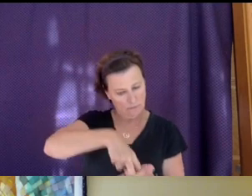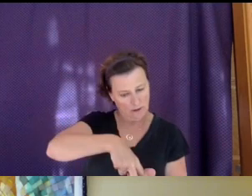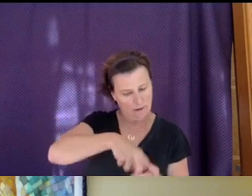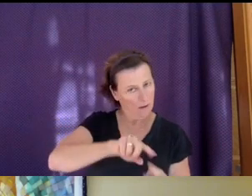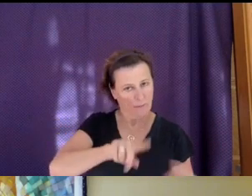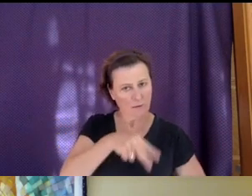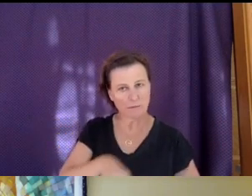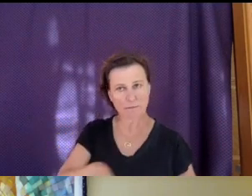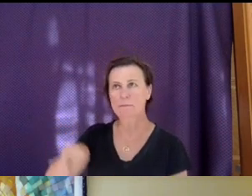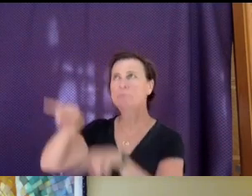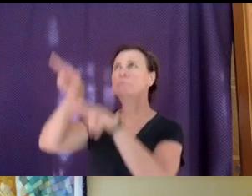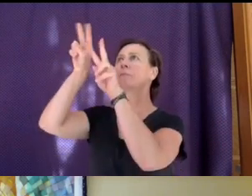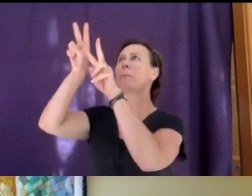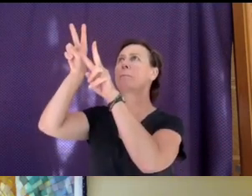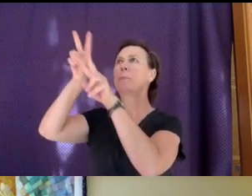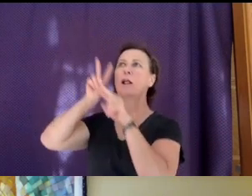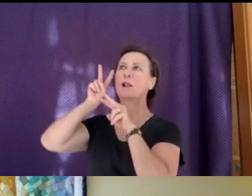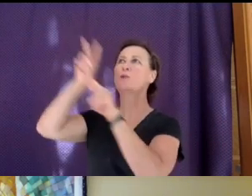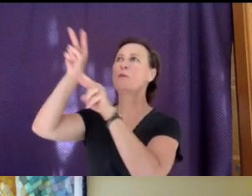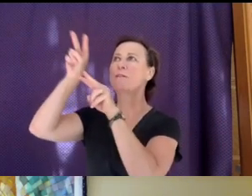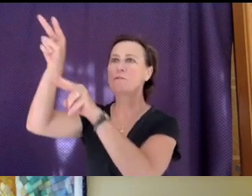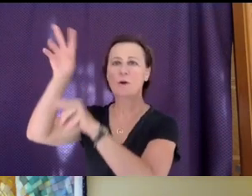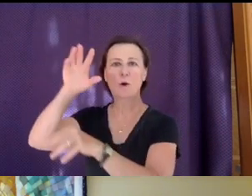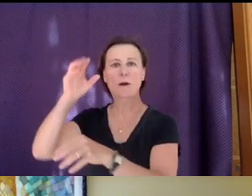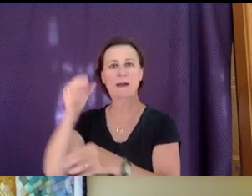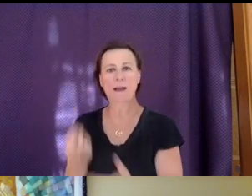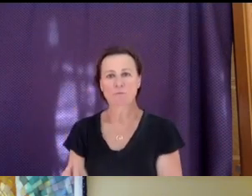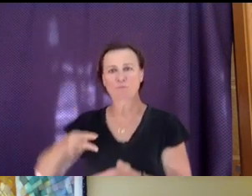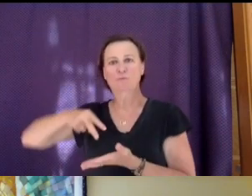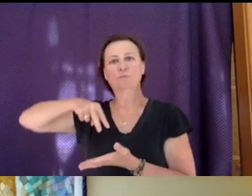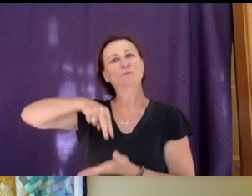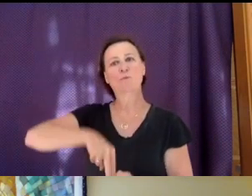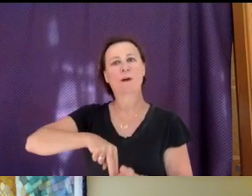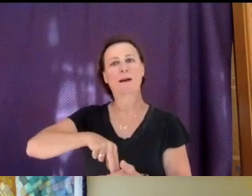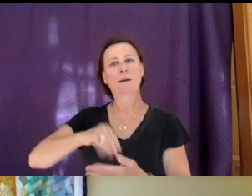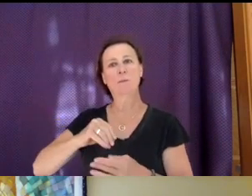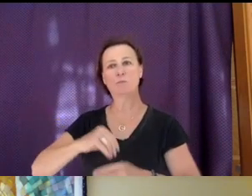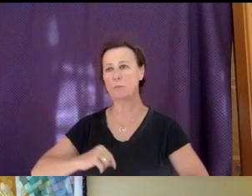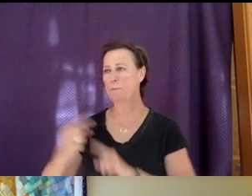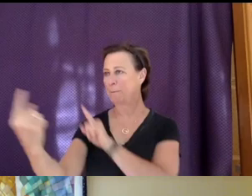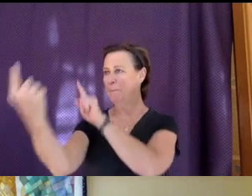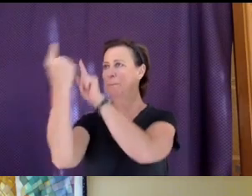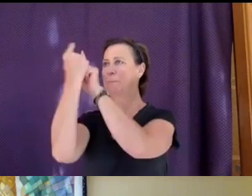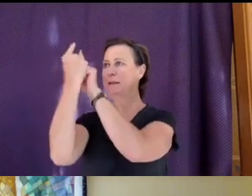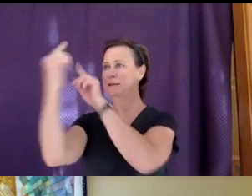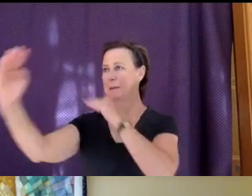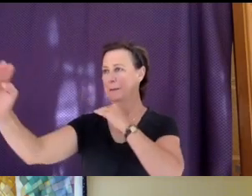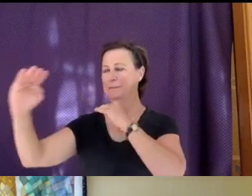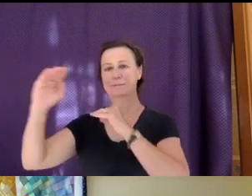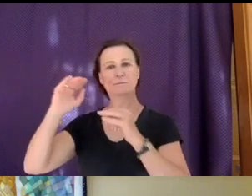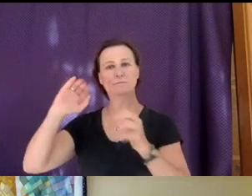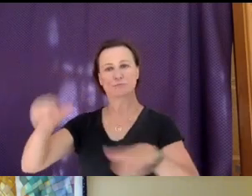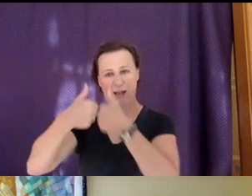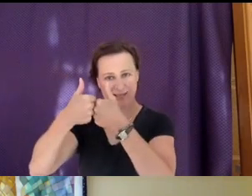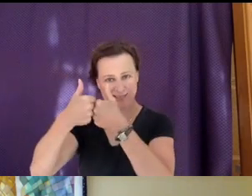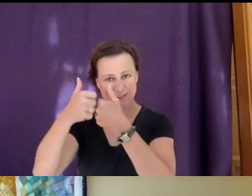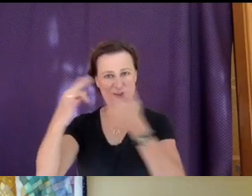looking forward, and rising up to meet the challenges of today.